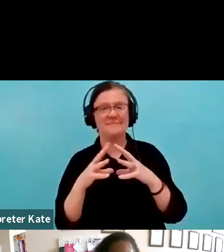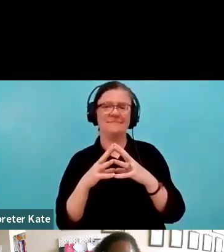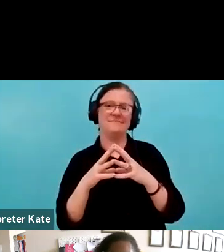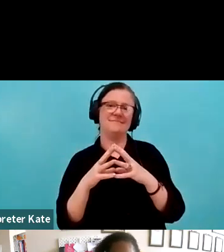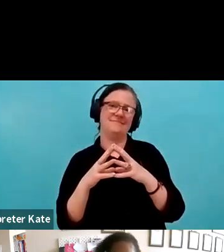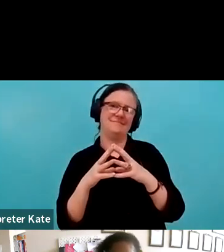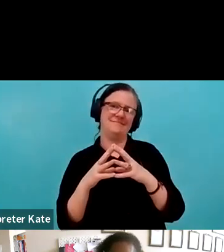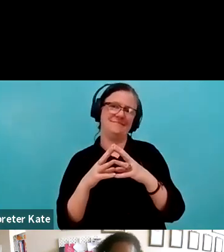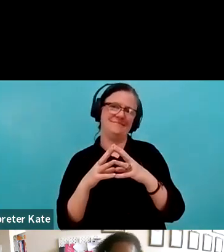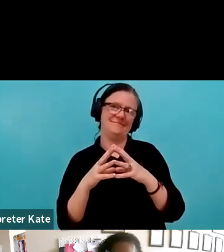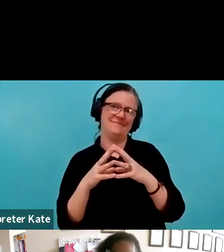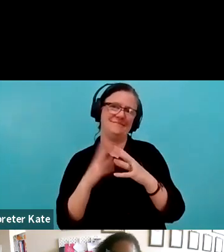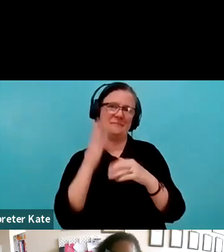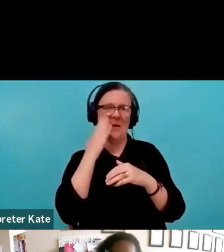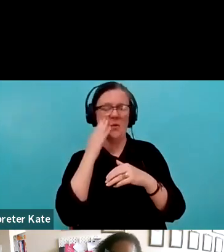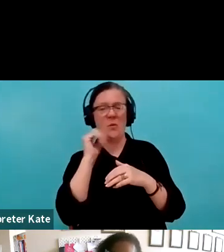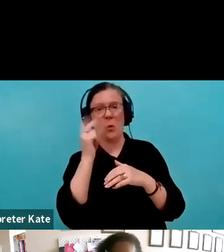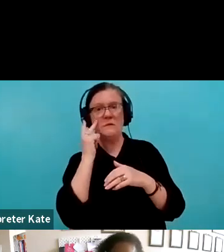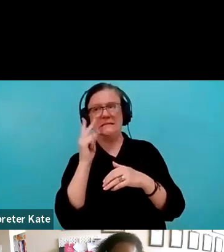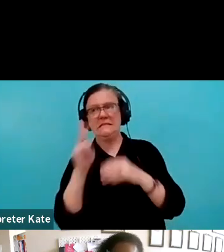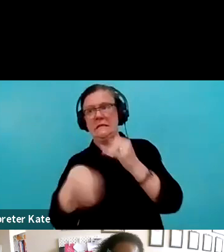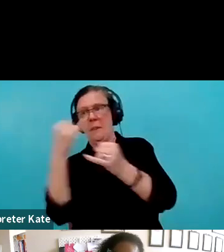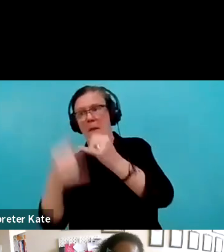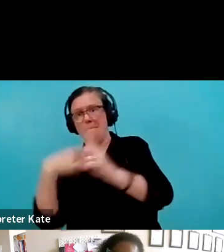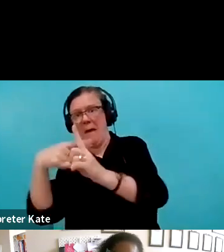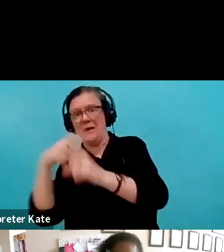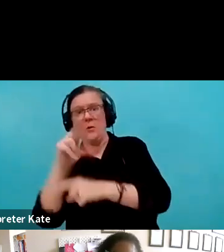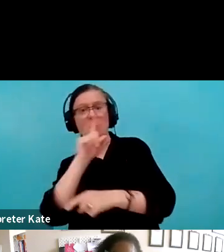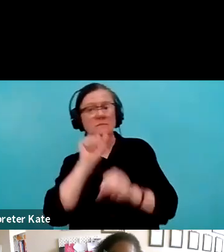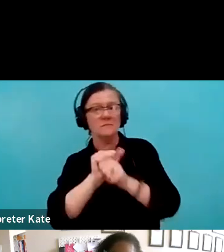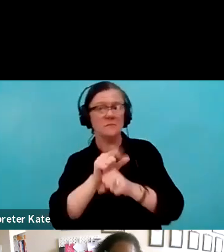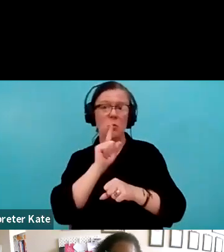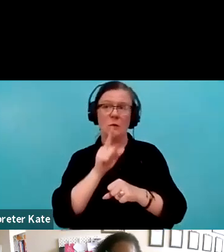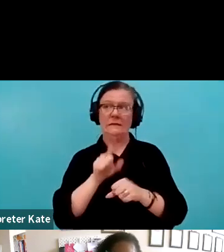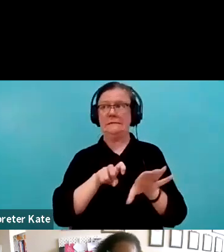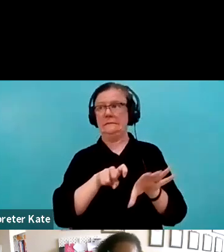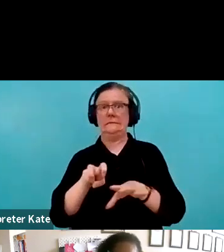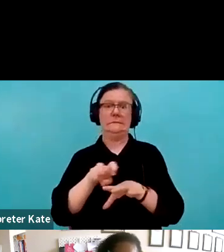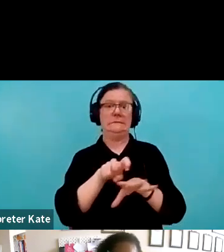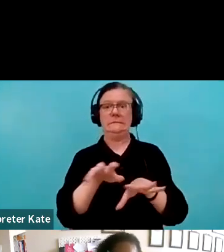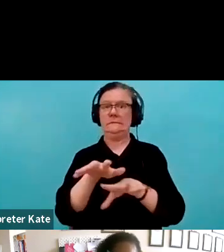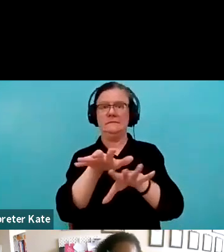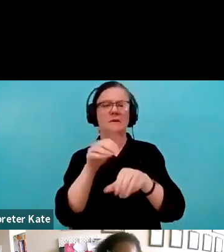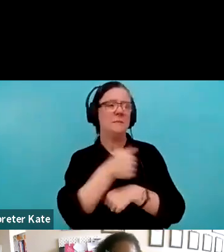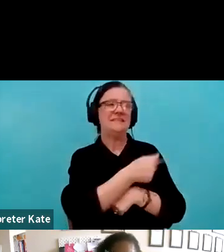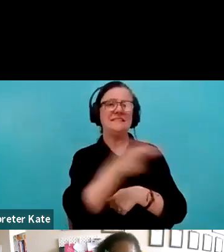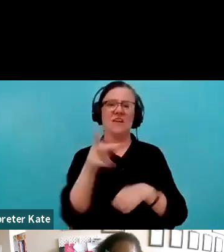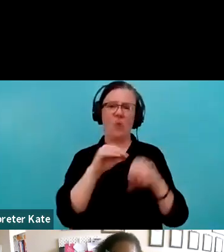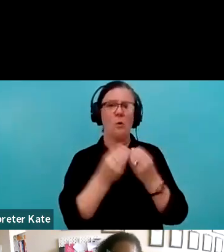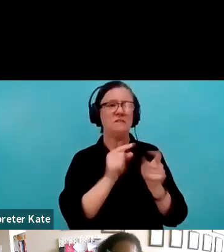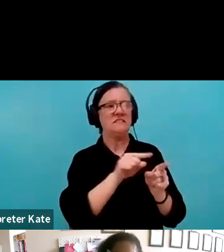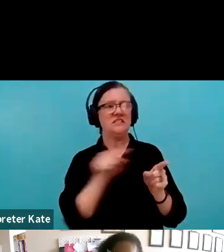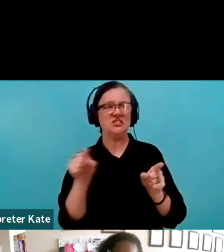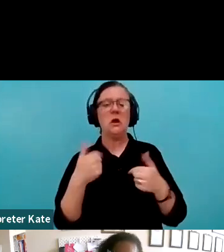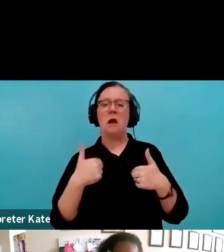we don't see the straightaway in, but it's kind of, making our way through. I can think of multiple organizations that I'm like, I'm just